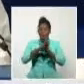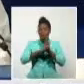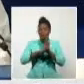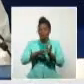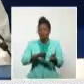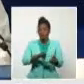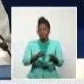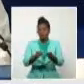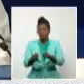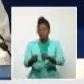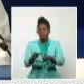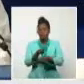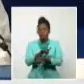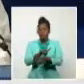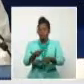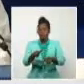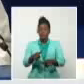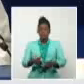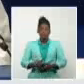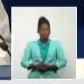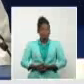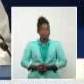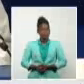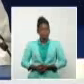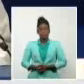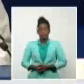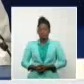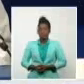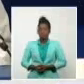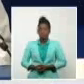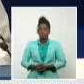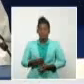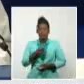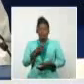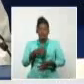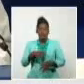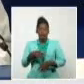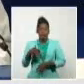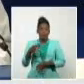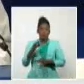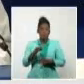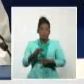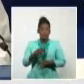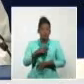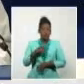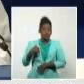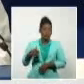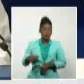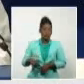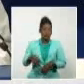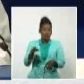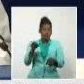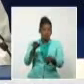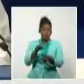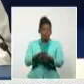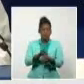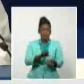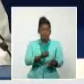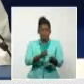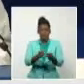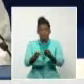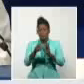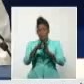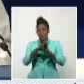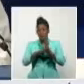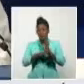television keeps us very well informed about this, not all countries have adopted the restriction measures with the